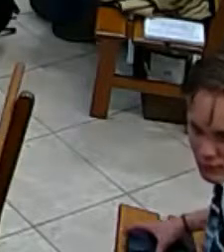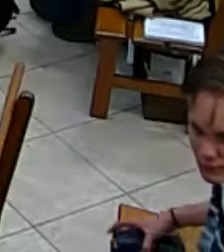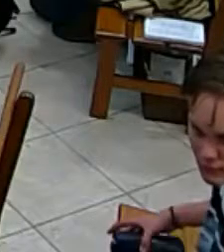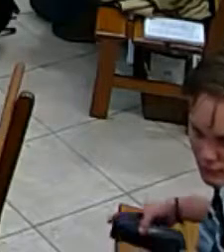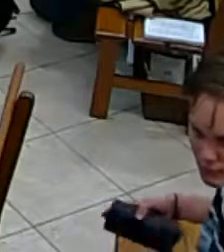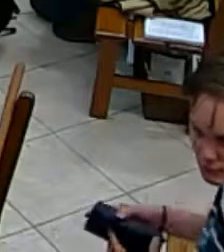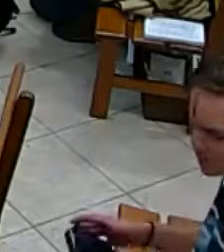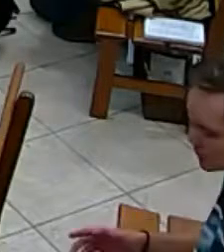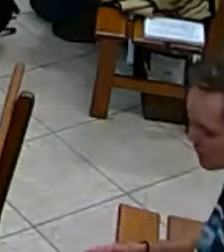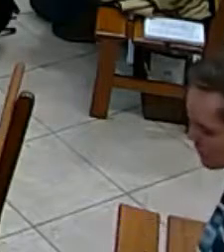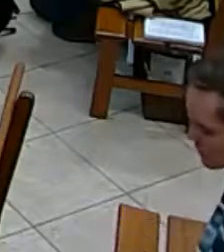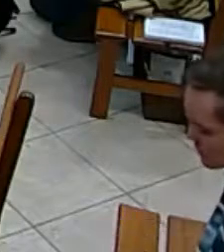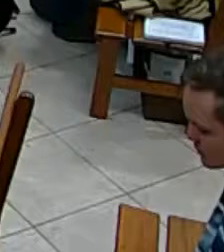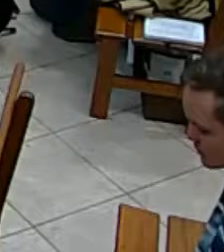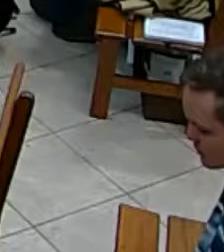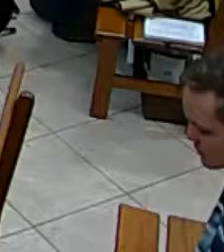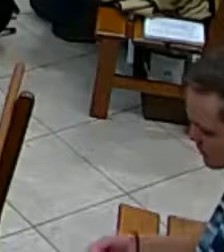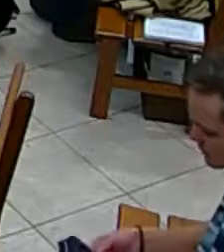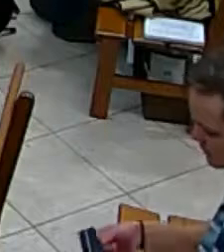Thank you.